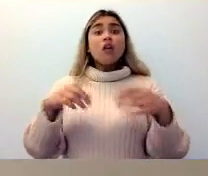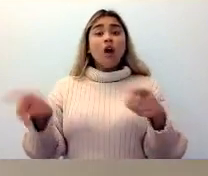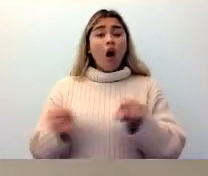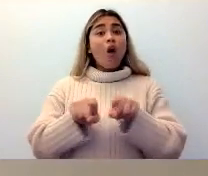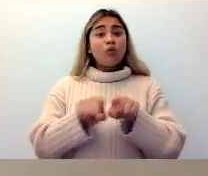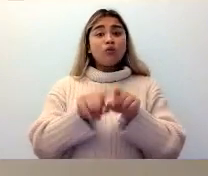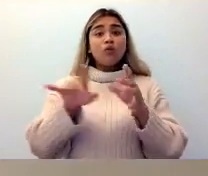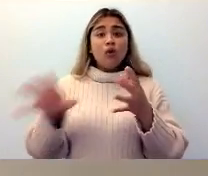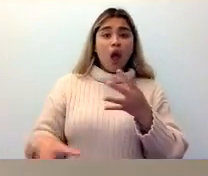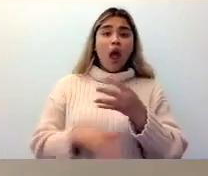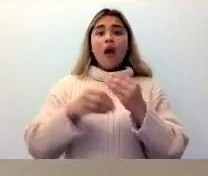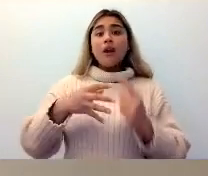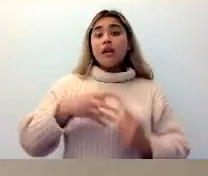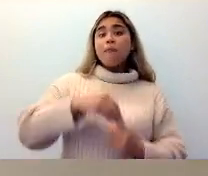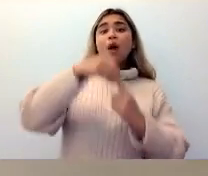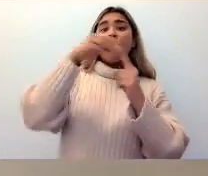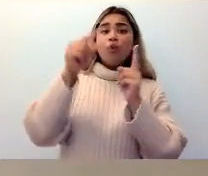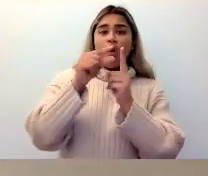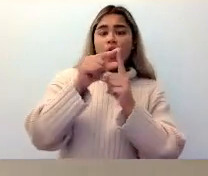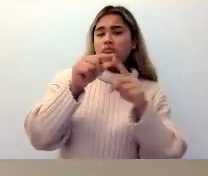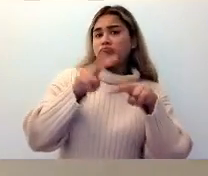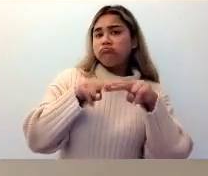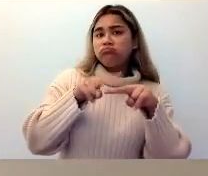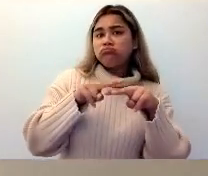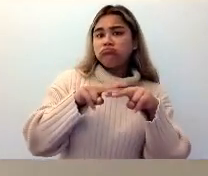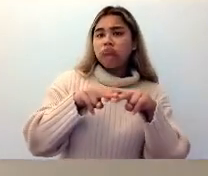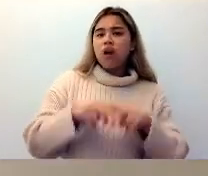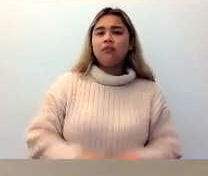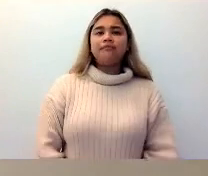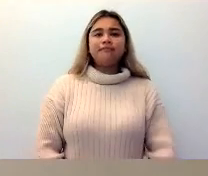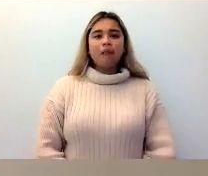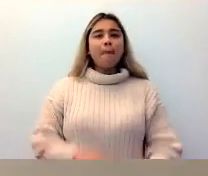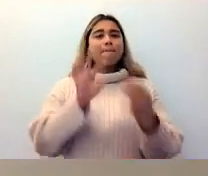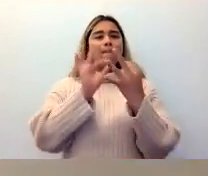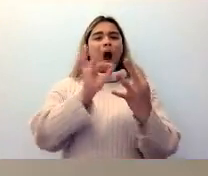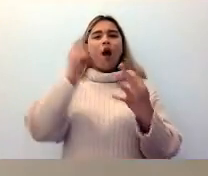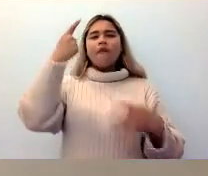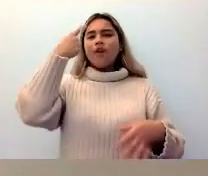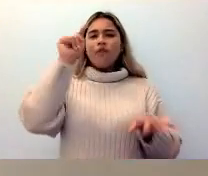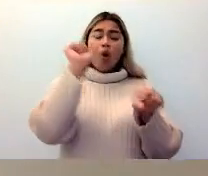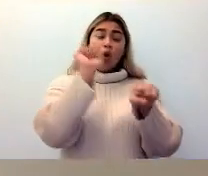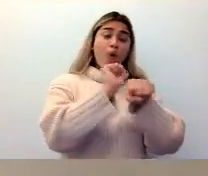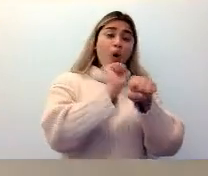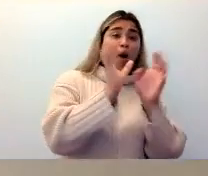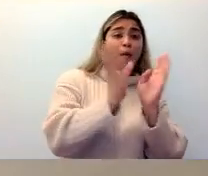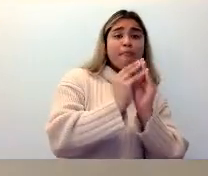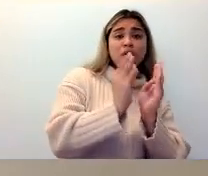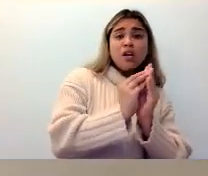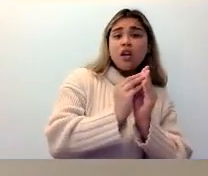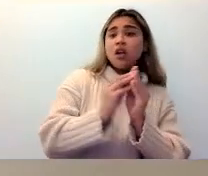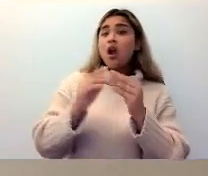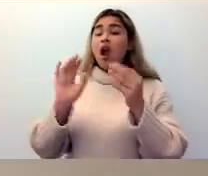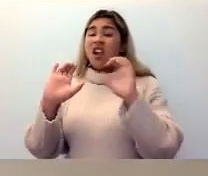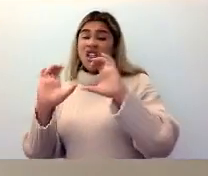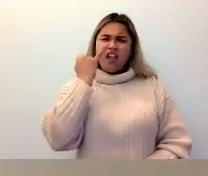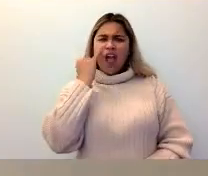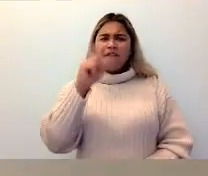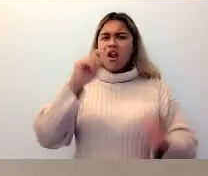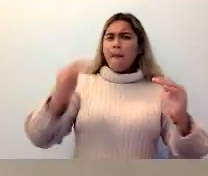person. If you need excellent quality, 99% accuracy, you can call in 30 seconds